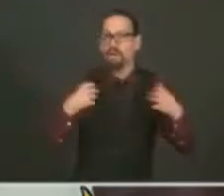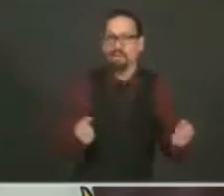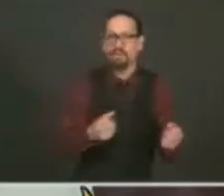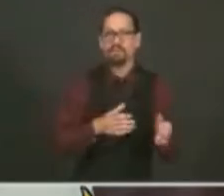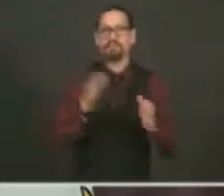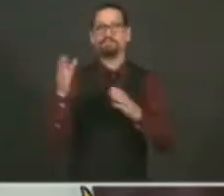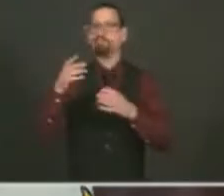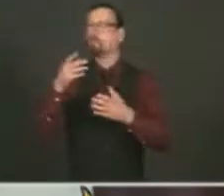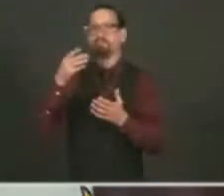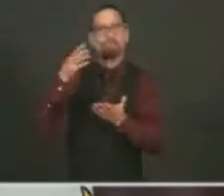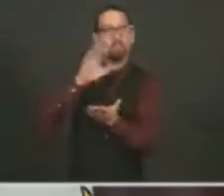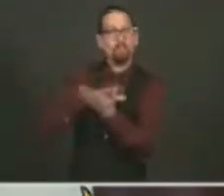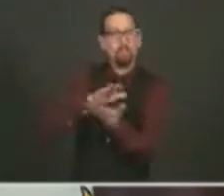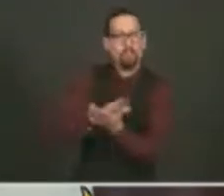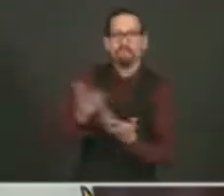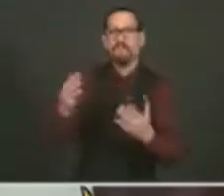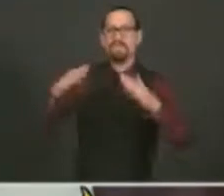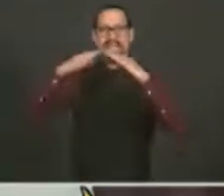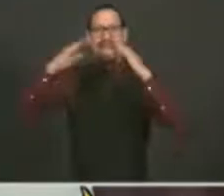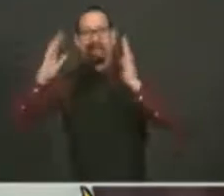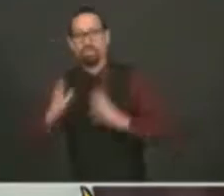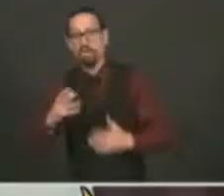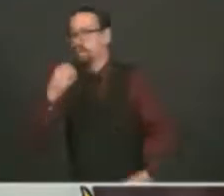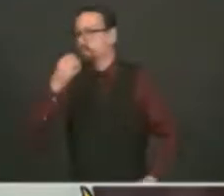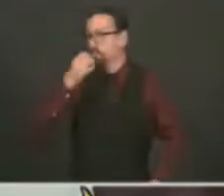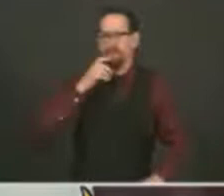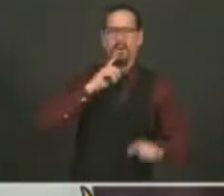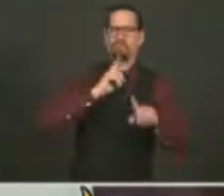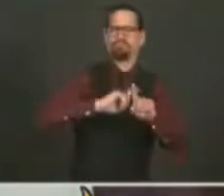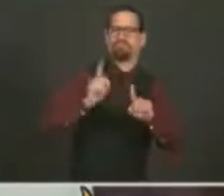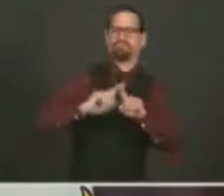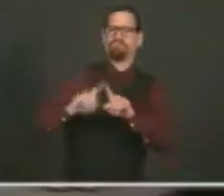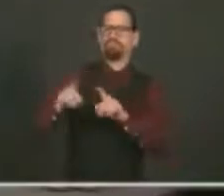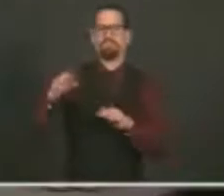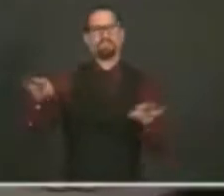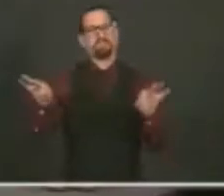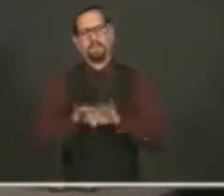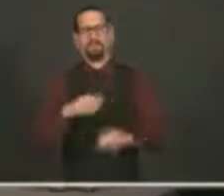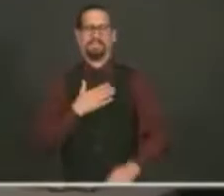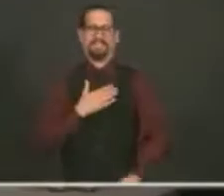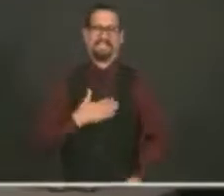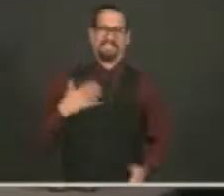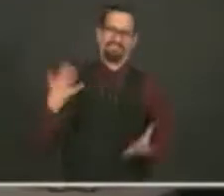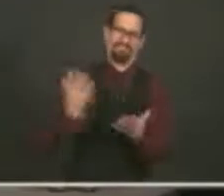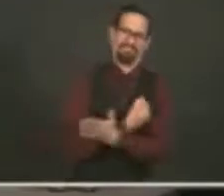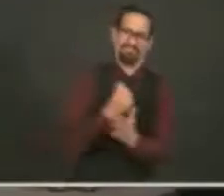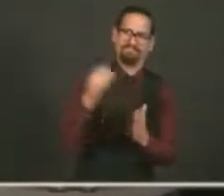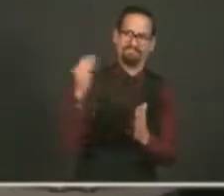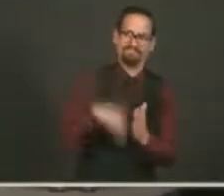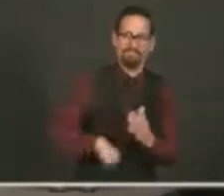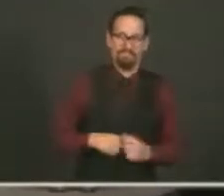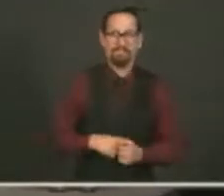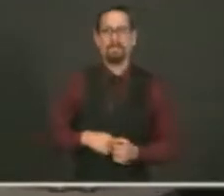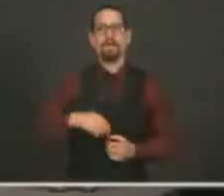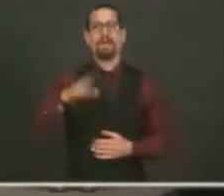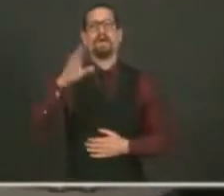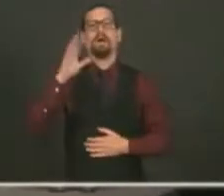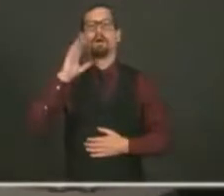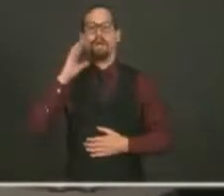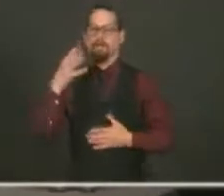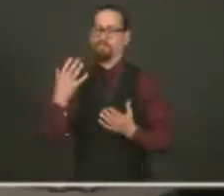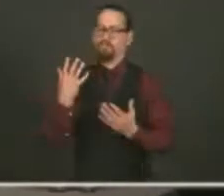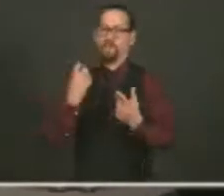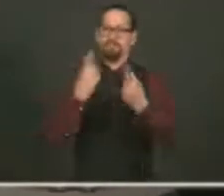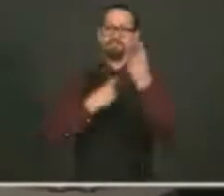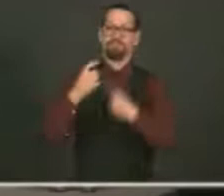today if you haven't. Okay, I know that was a lot. I'm happy to answer questions, but first I'm gonna turn it over to Dr. Alexander Scott.